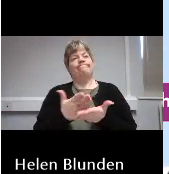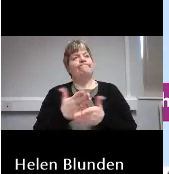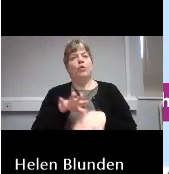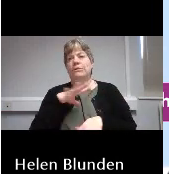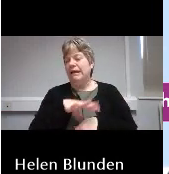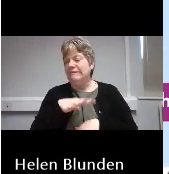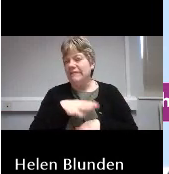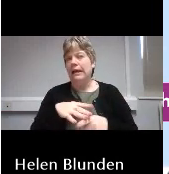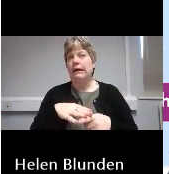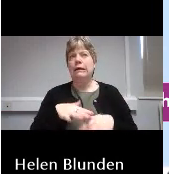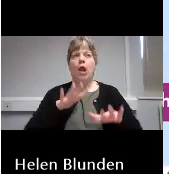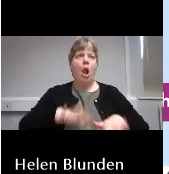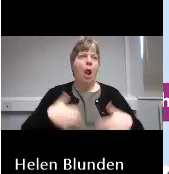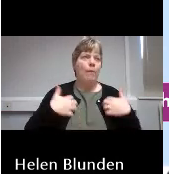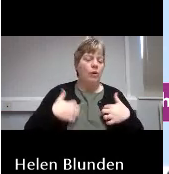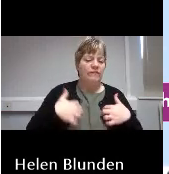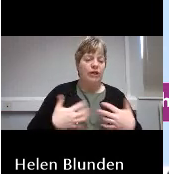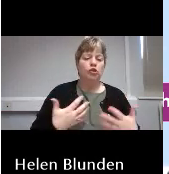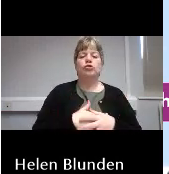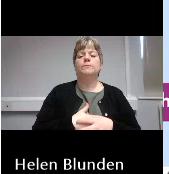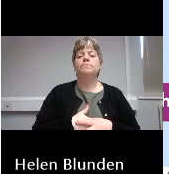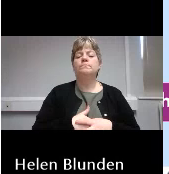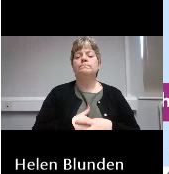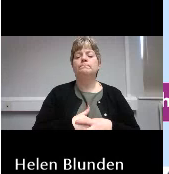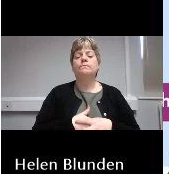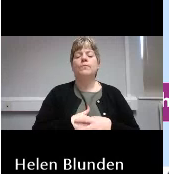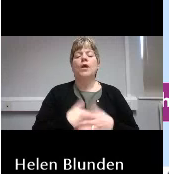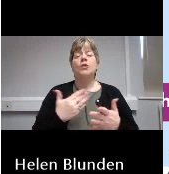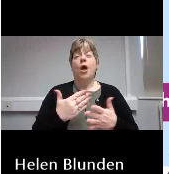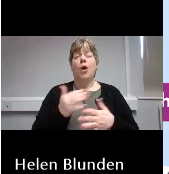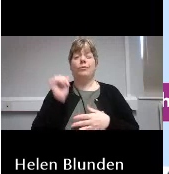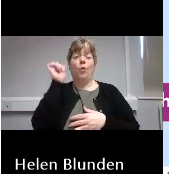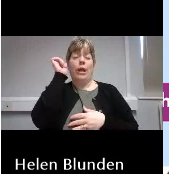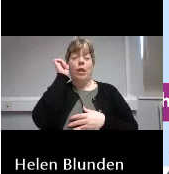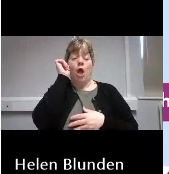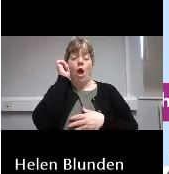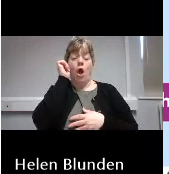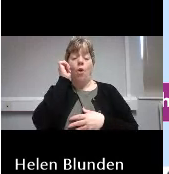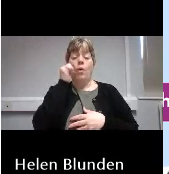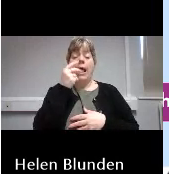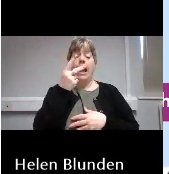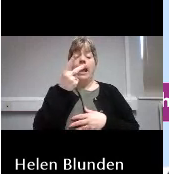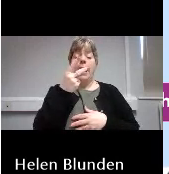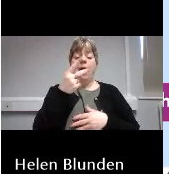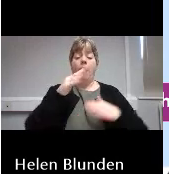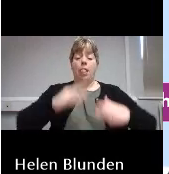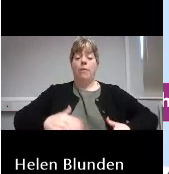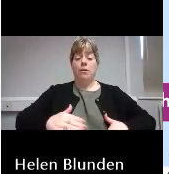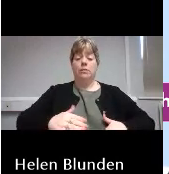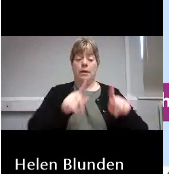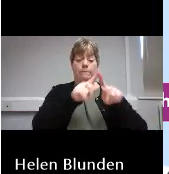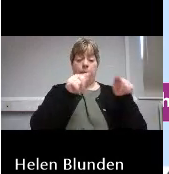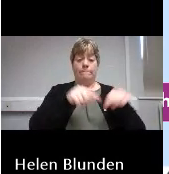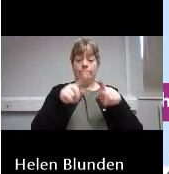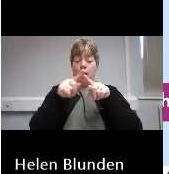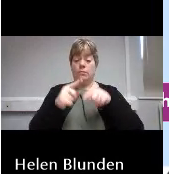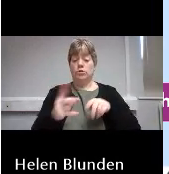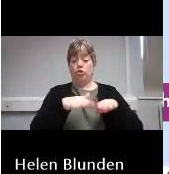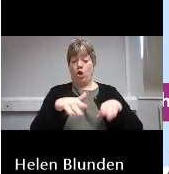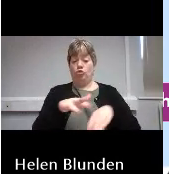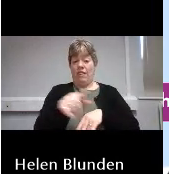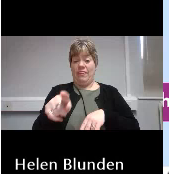dissatisfaction and low motivation. So it's acknowledged that children in both of the boxes at the bottom may be feeling